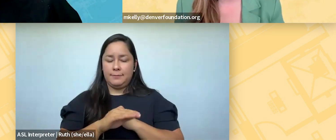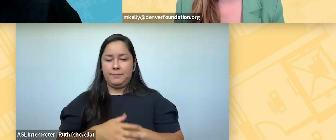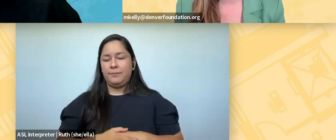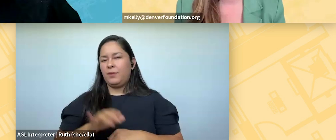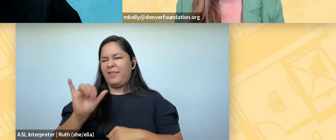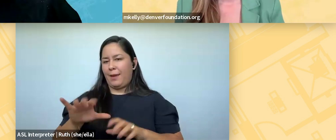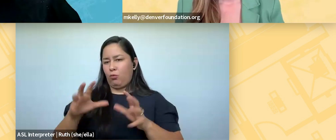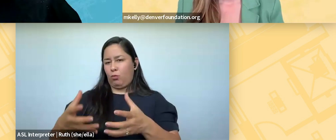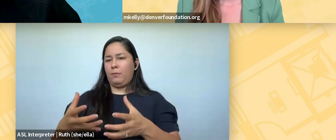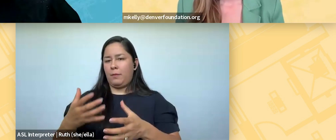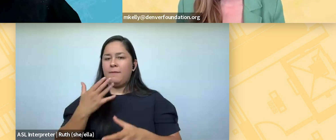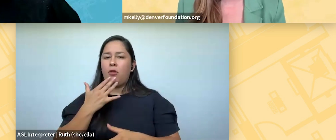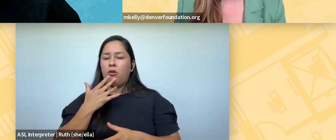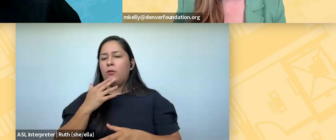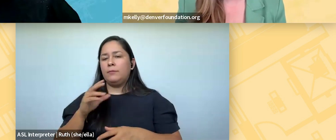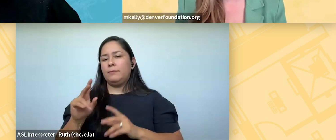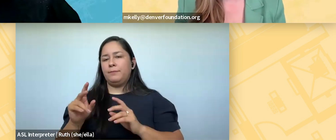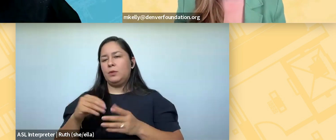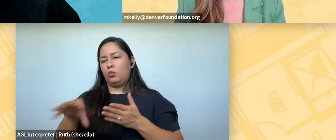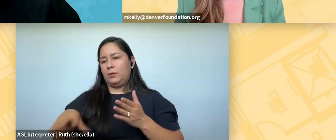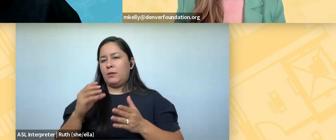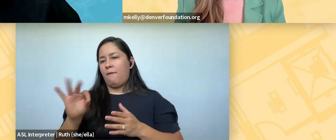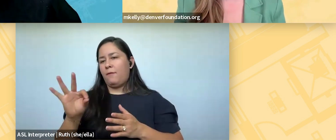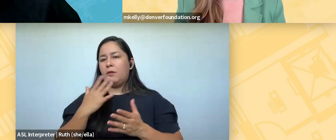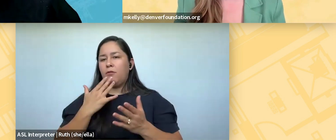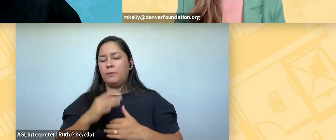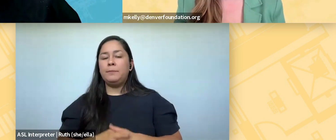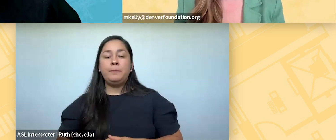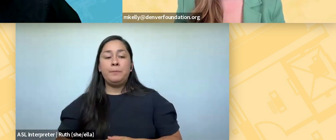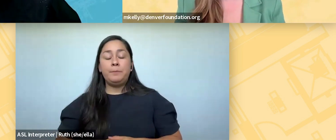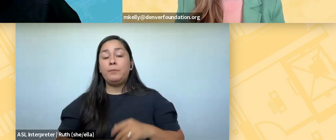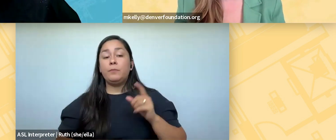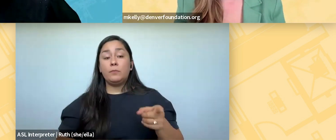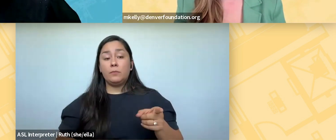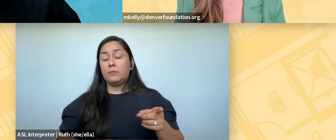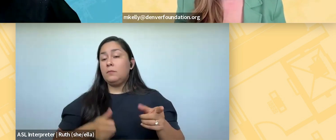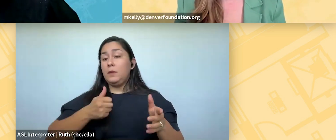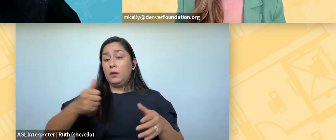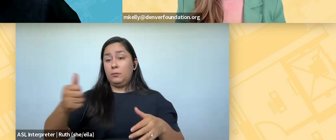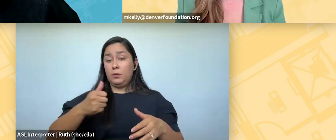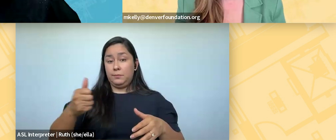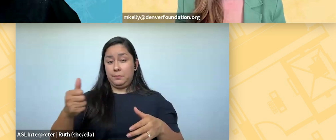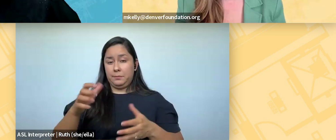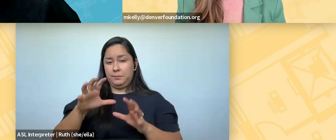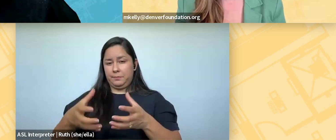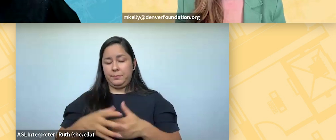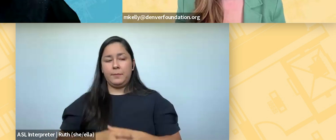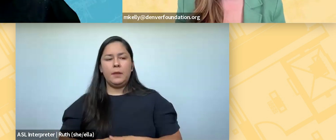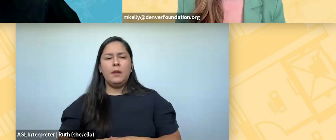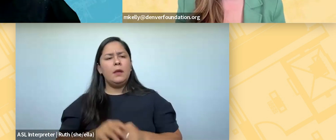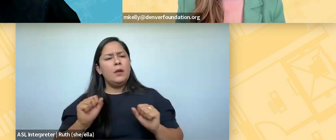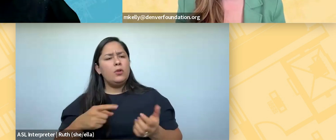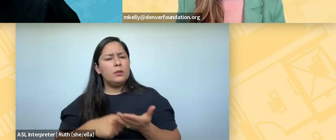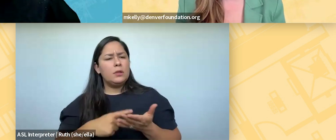Thank you. The next question I have here is under the transportation section. Could you discuss more about